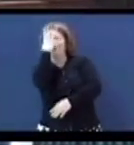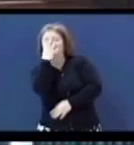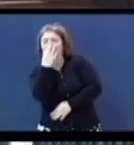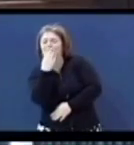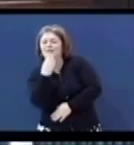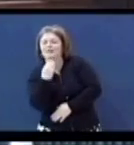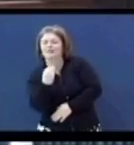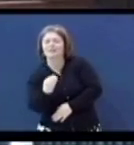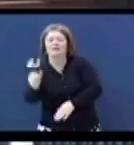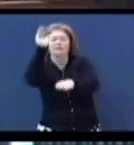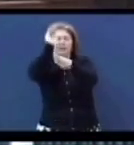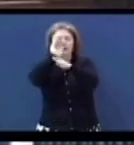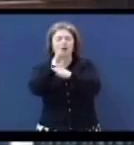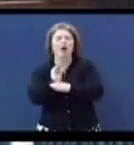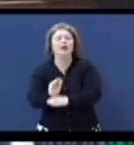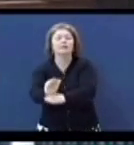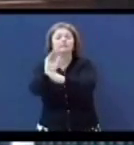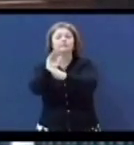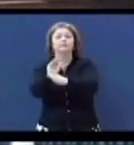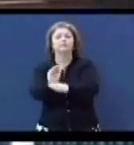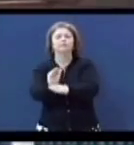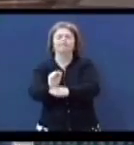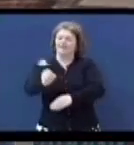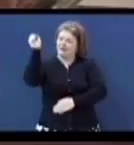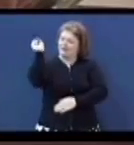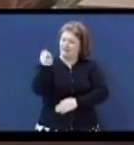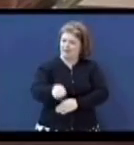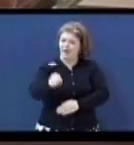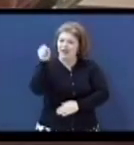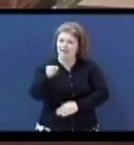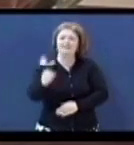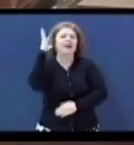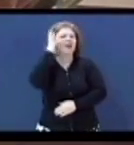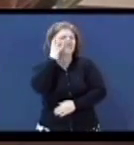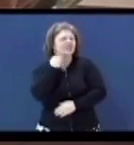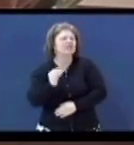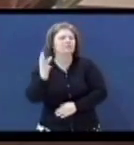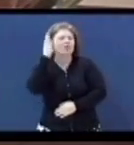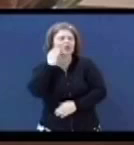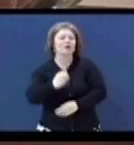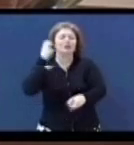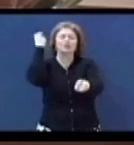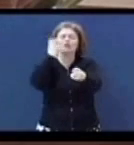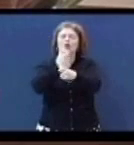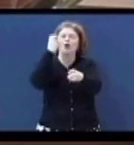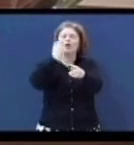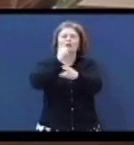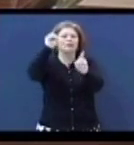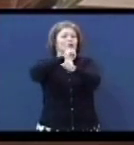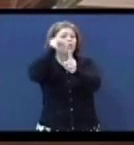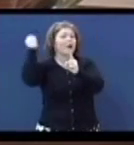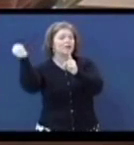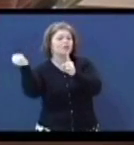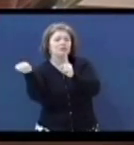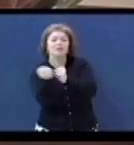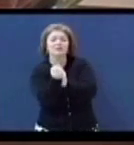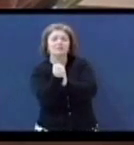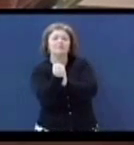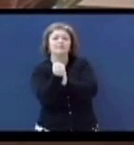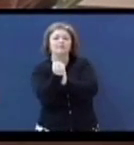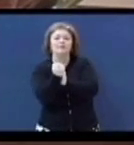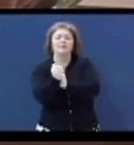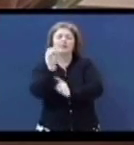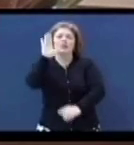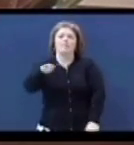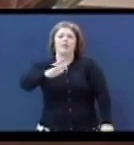sleep each night. Sure, I've had my share of hard times. By my side,